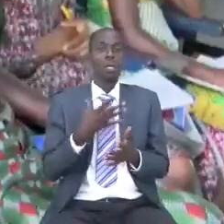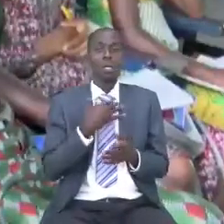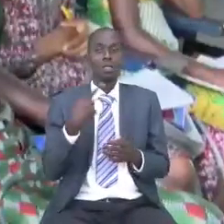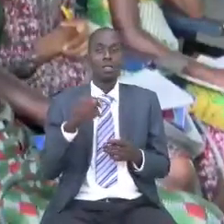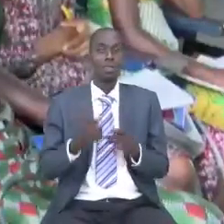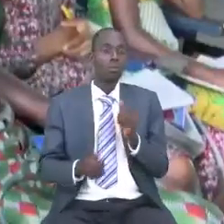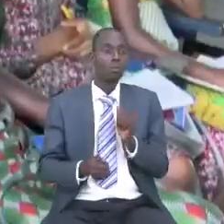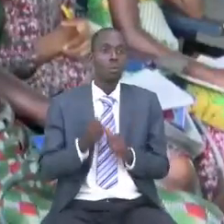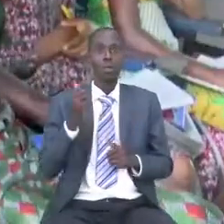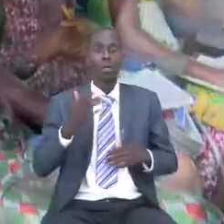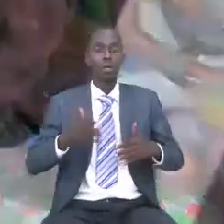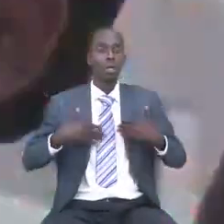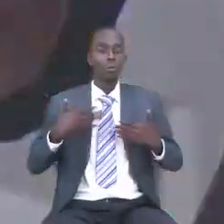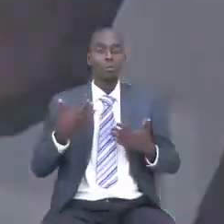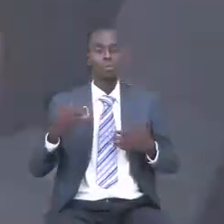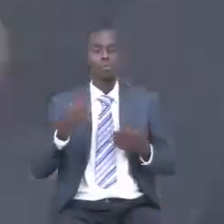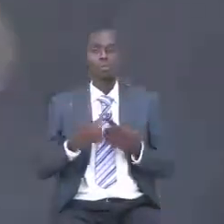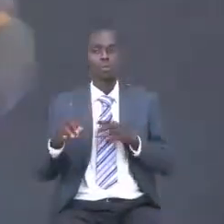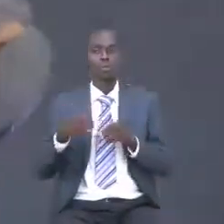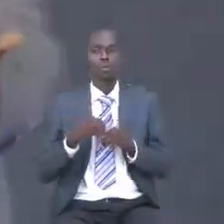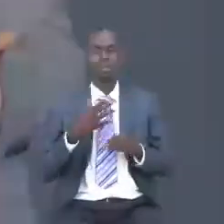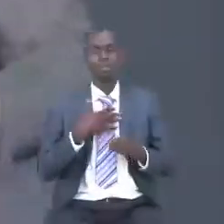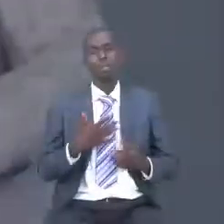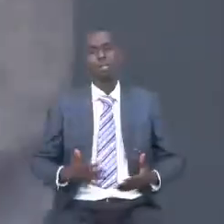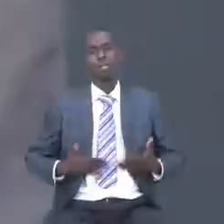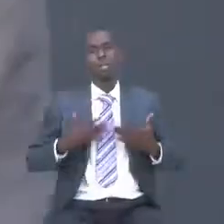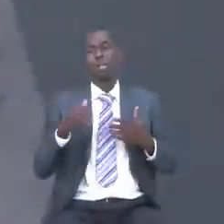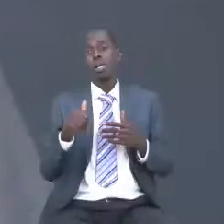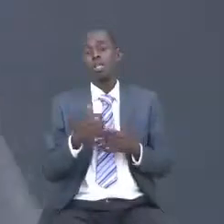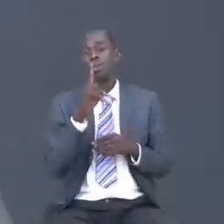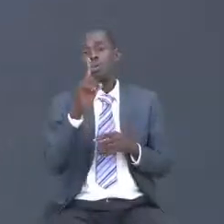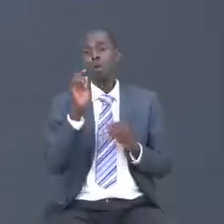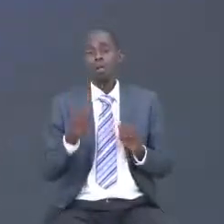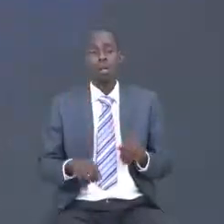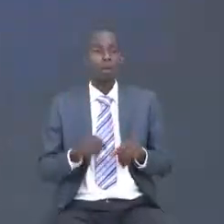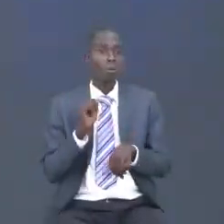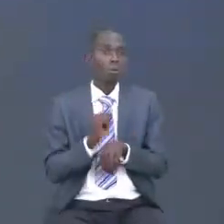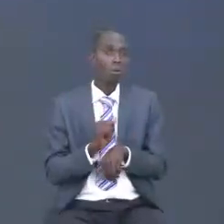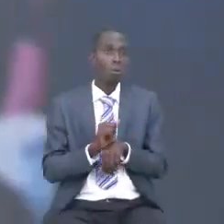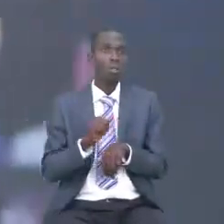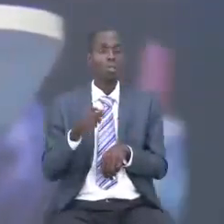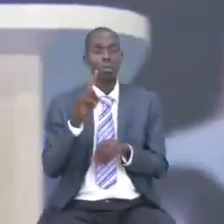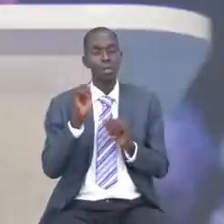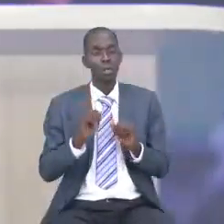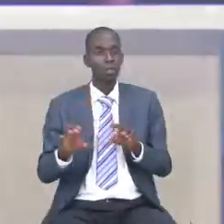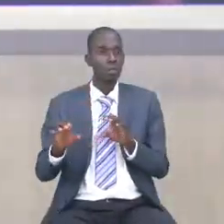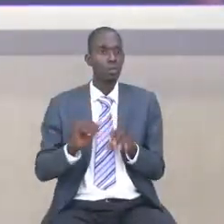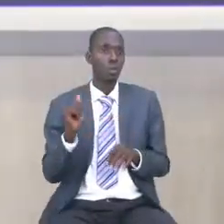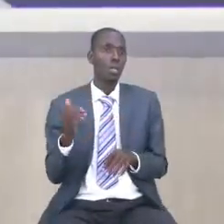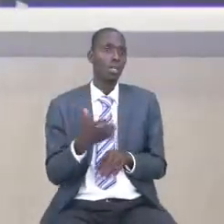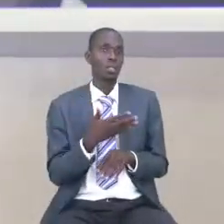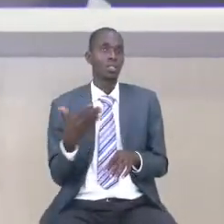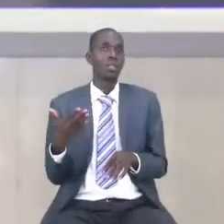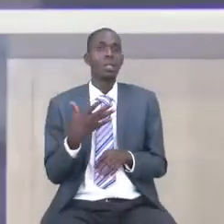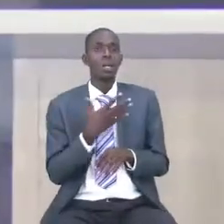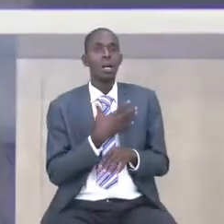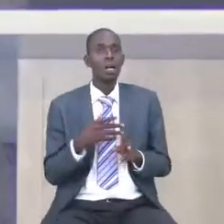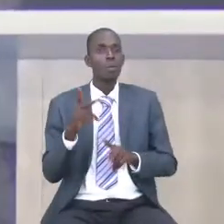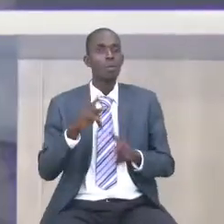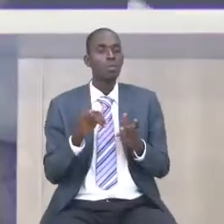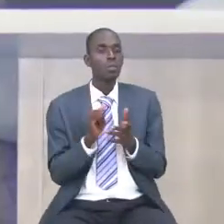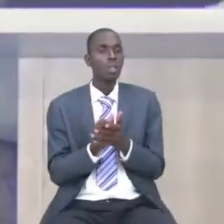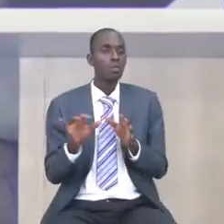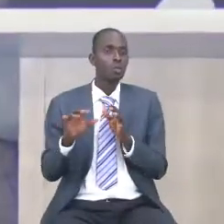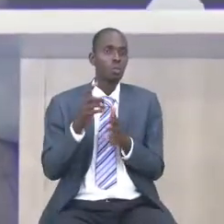do in my life. Anybody can work. Anybody can do anything. There are those who work and they do what they